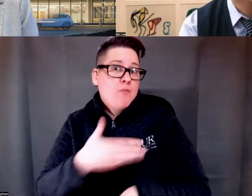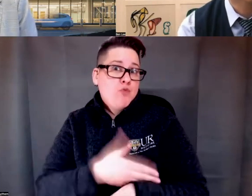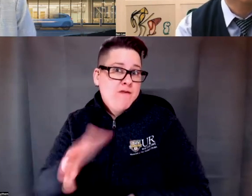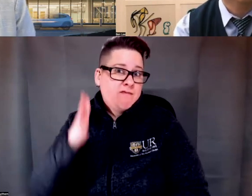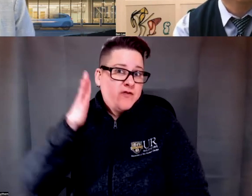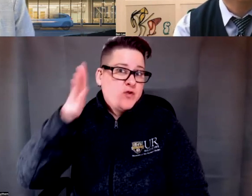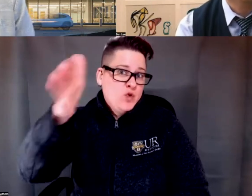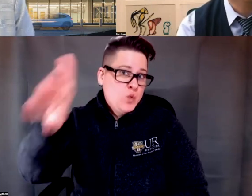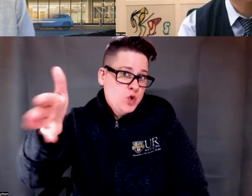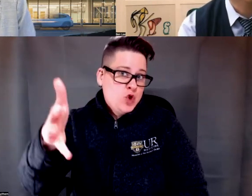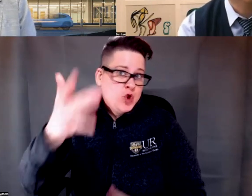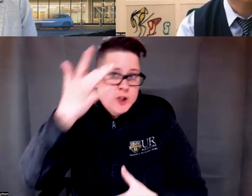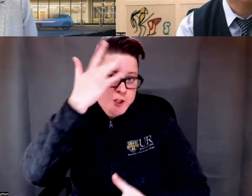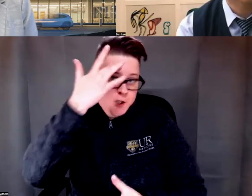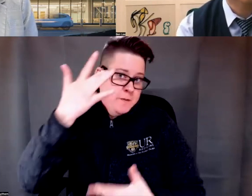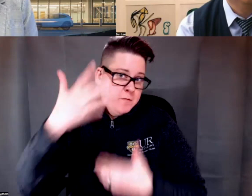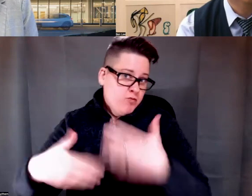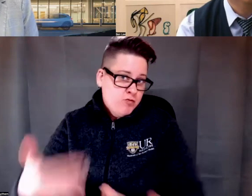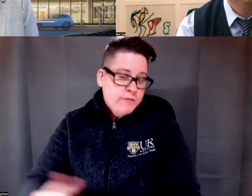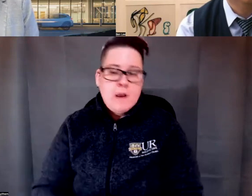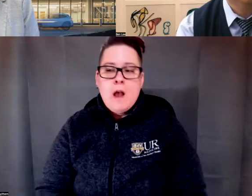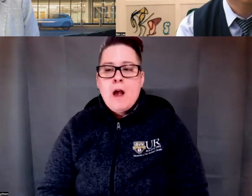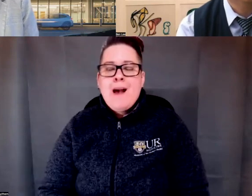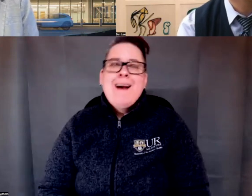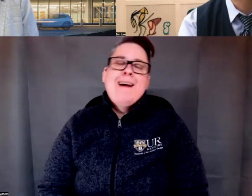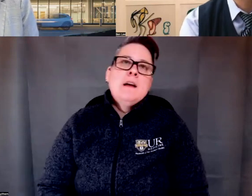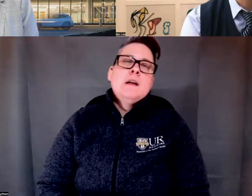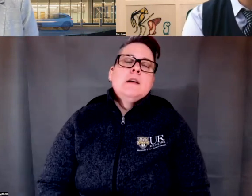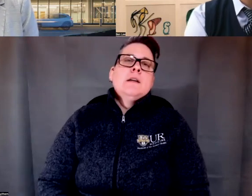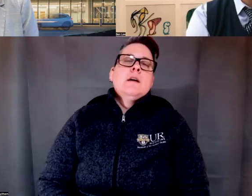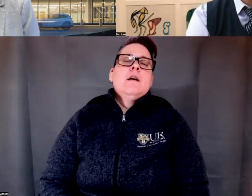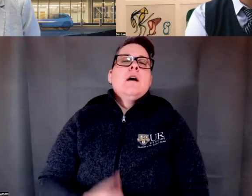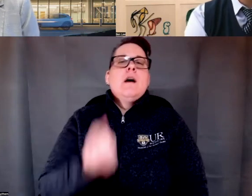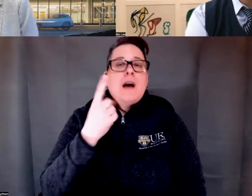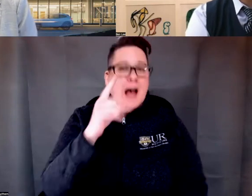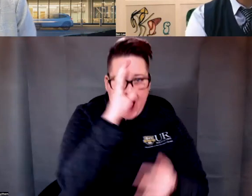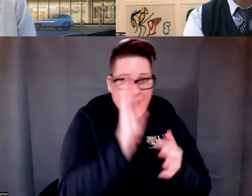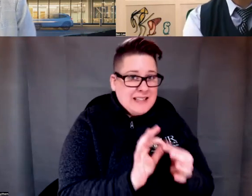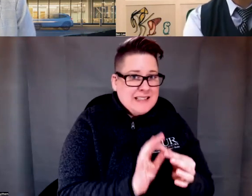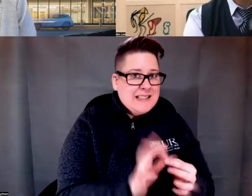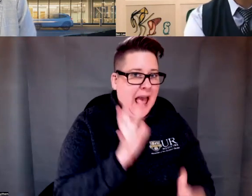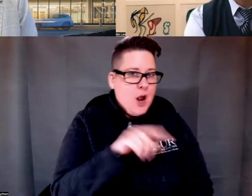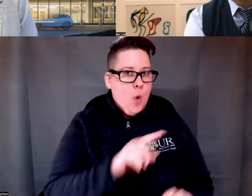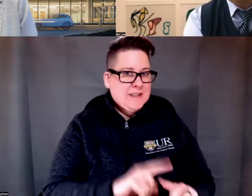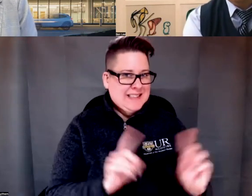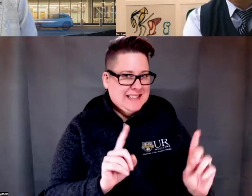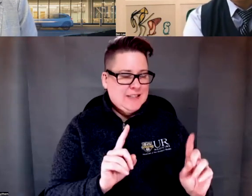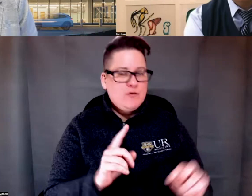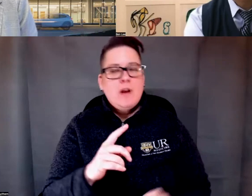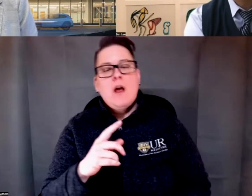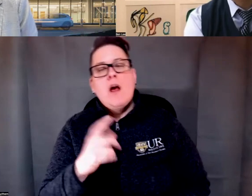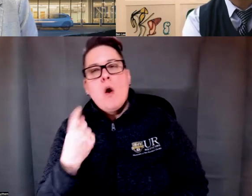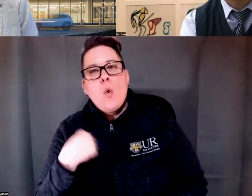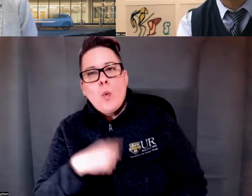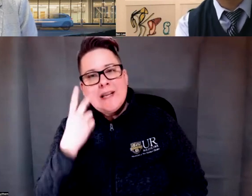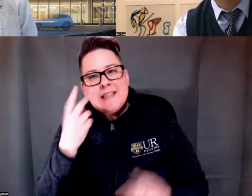trajectory. The difference, I think, with psychosis is that we see a lot of